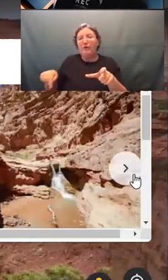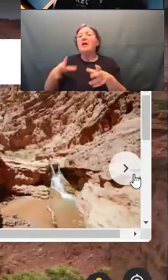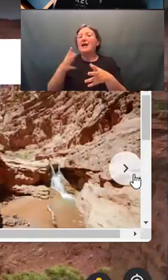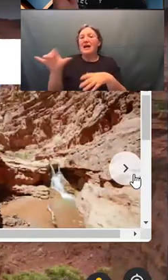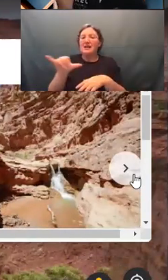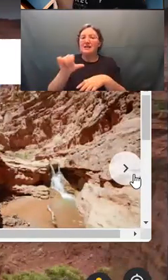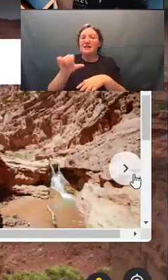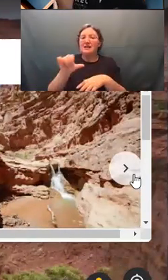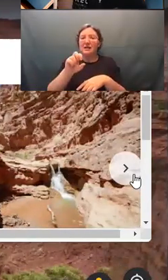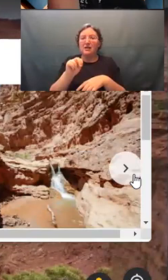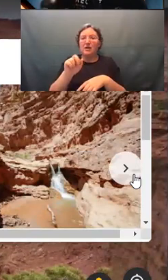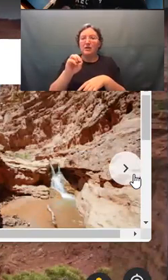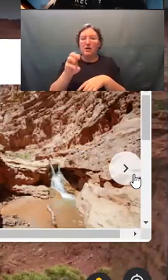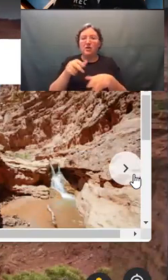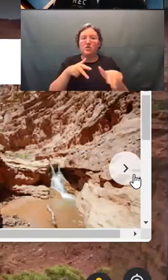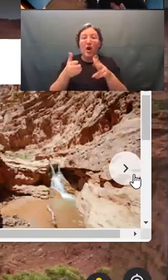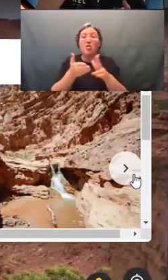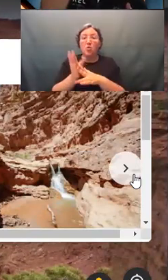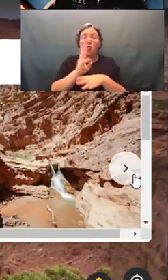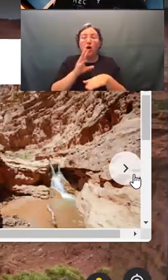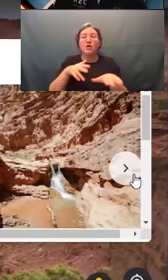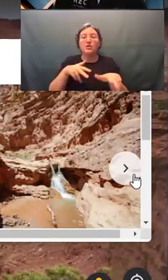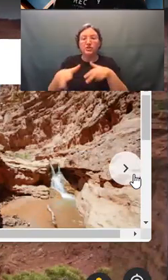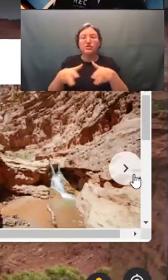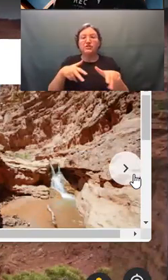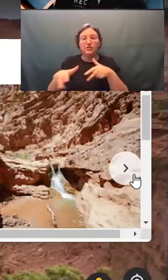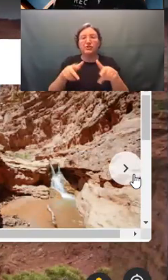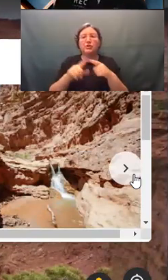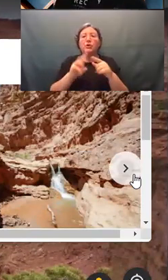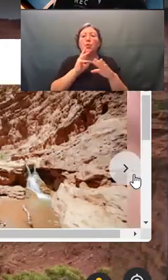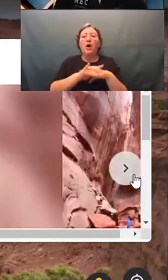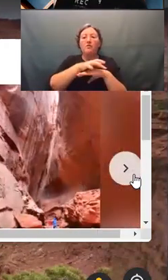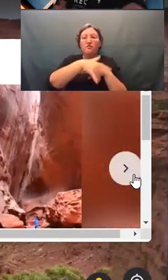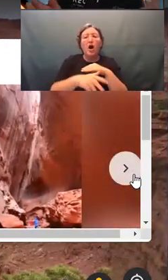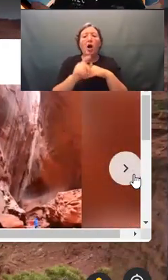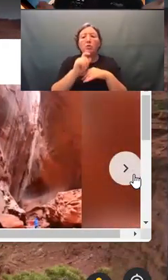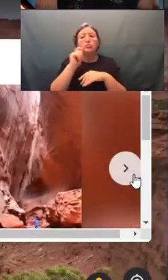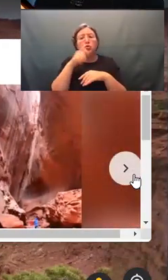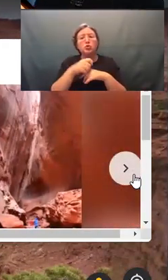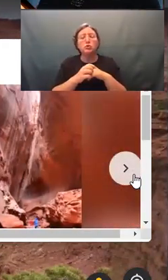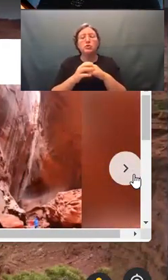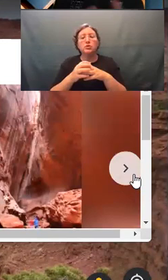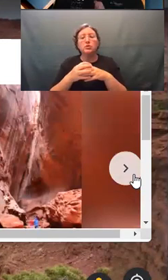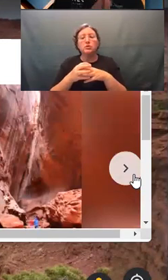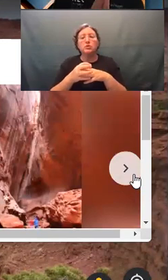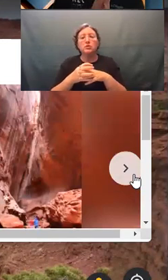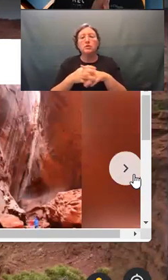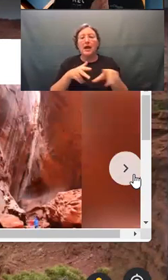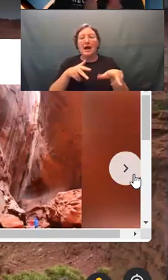Narrows, where you're hiking through the water. You can hike up to a waterfall, which is pretty neat. And again, hiking through